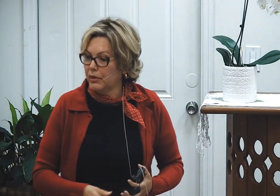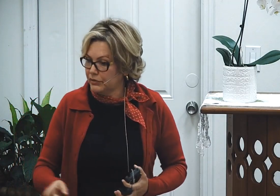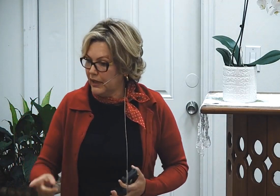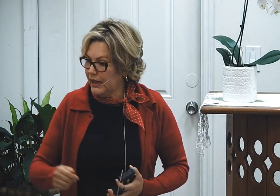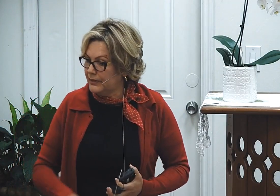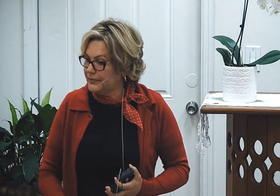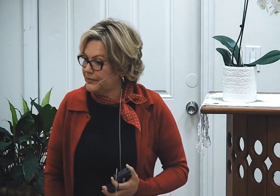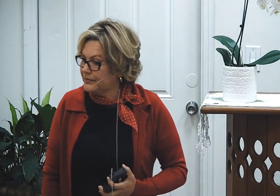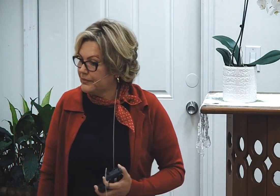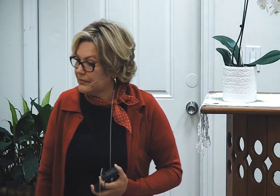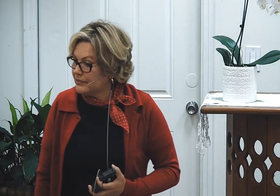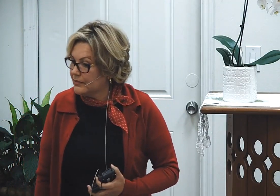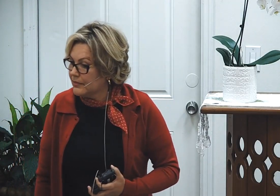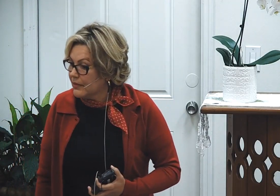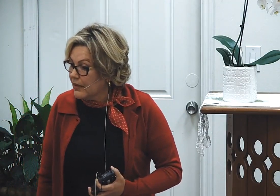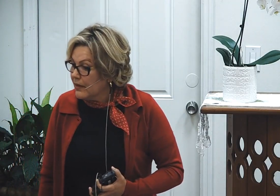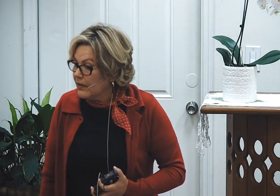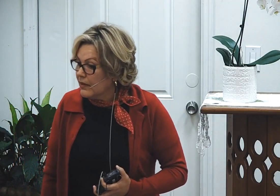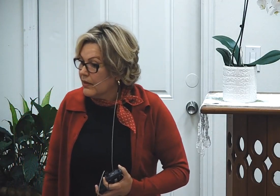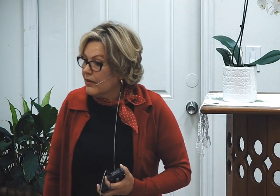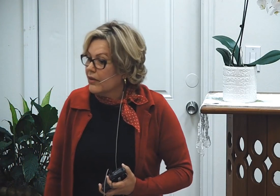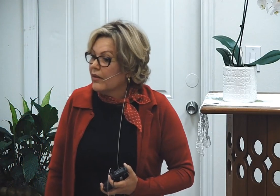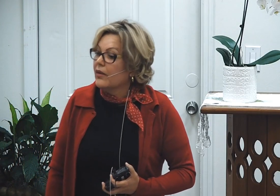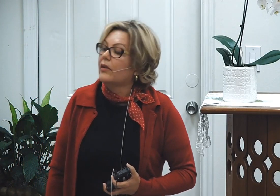Who knows what is the second trumpet? Oh.